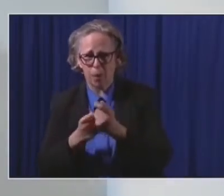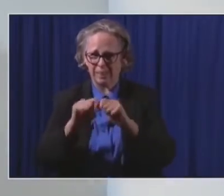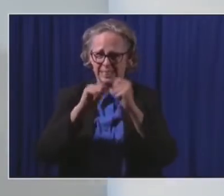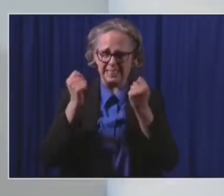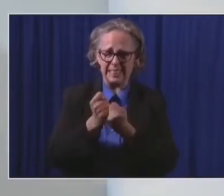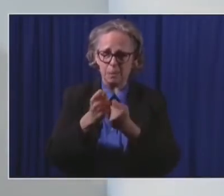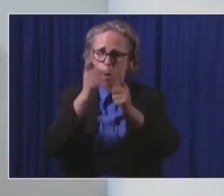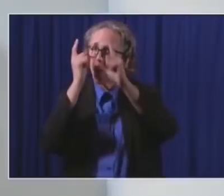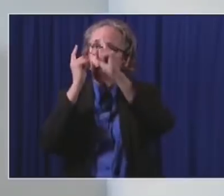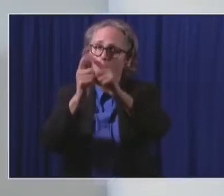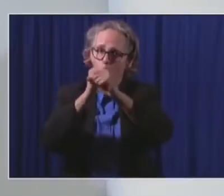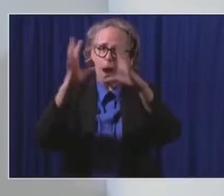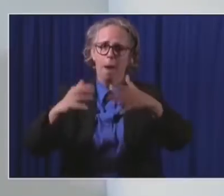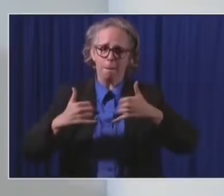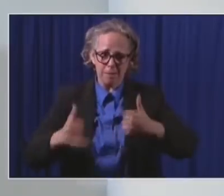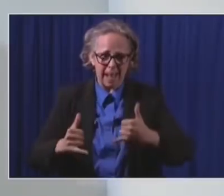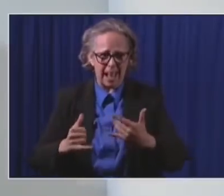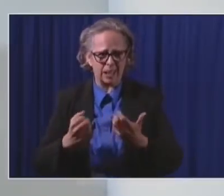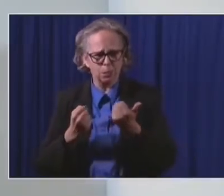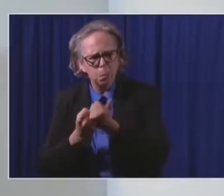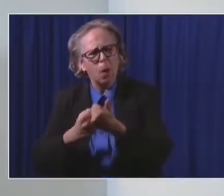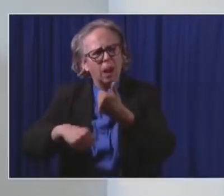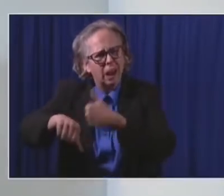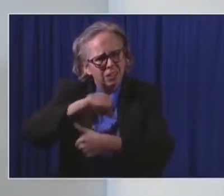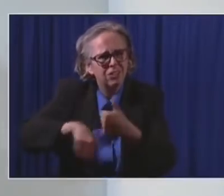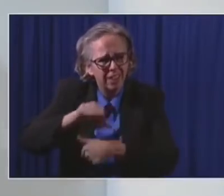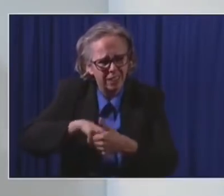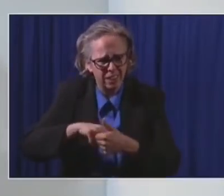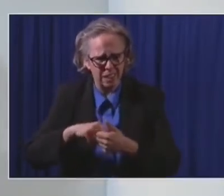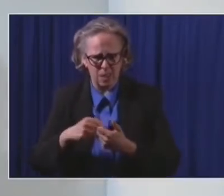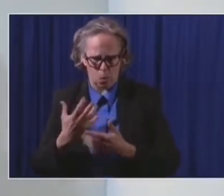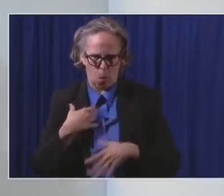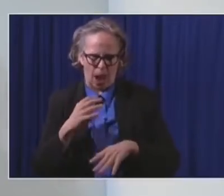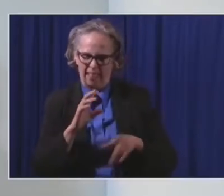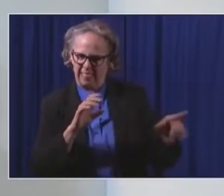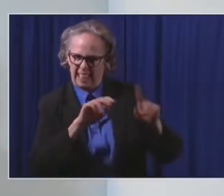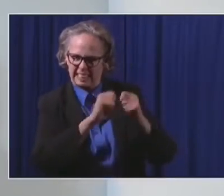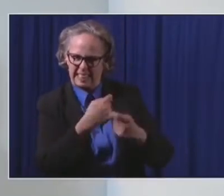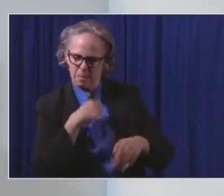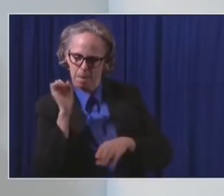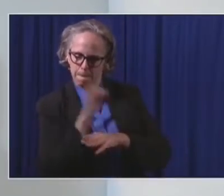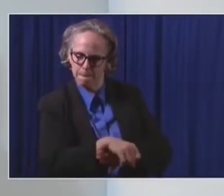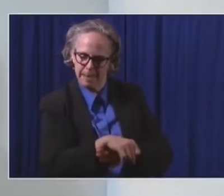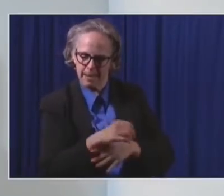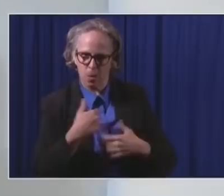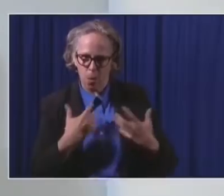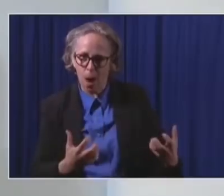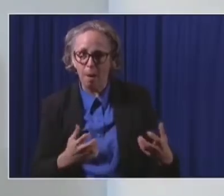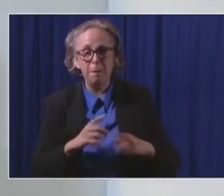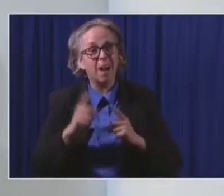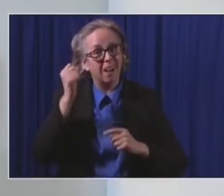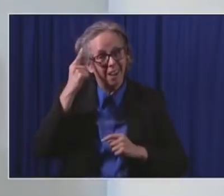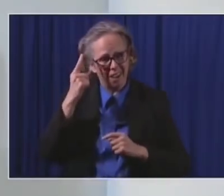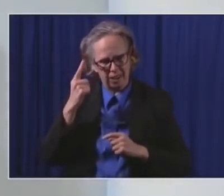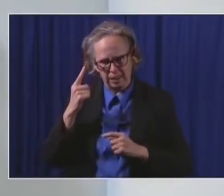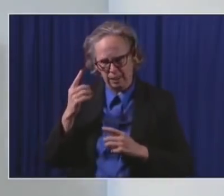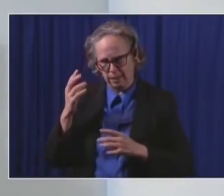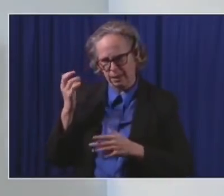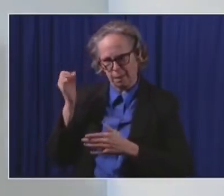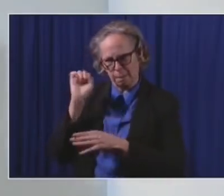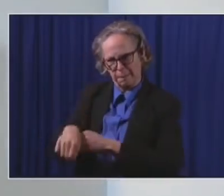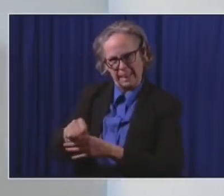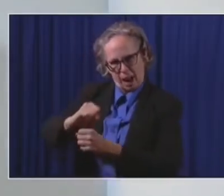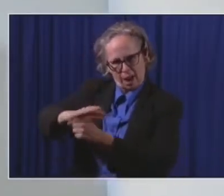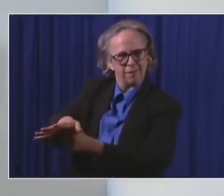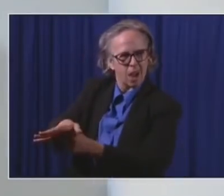to participate. It's about what teamwork is all about, looking out for each other and helping each other through this on your way to victory. And